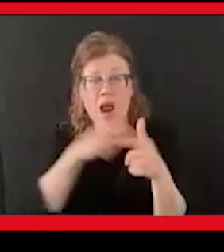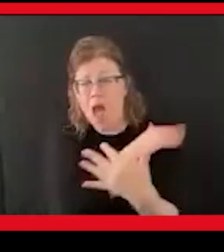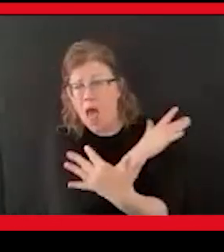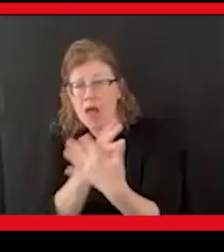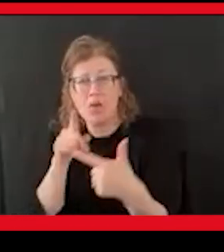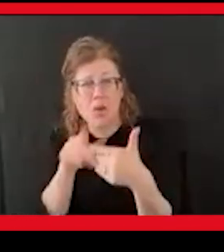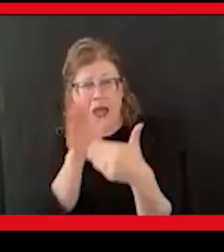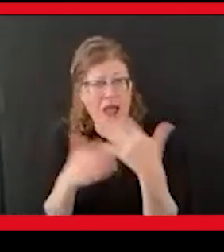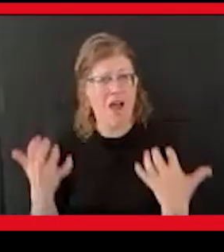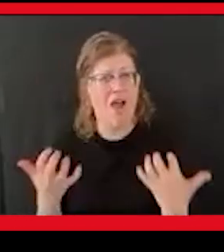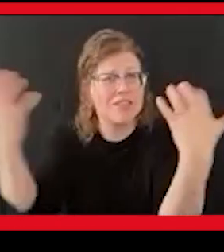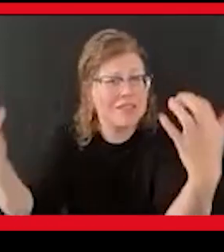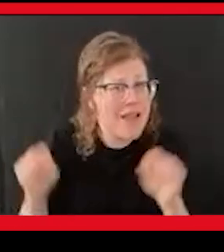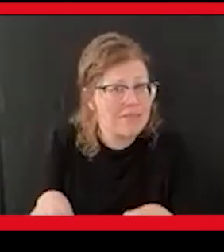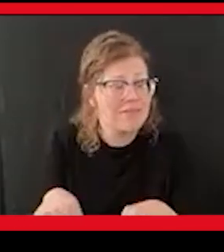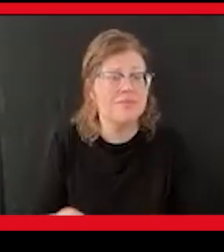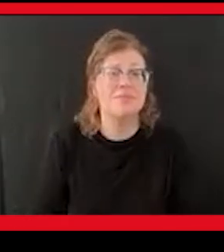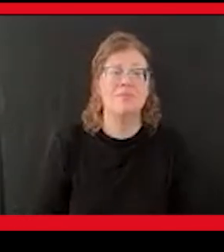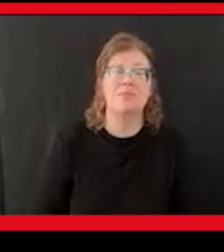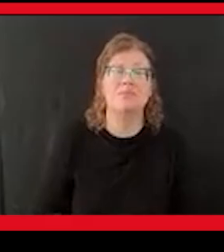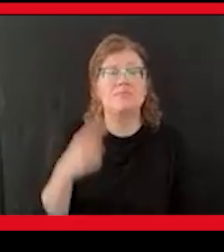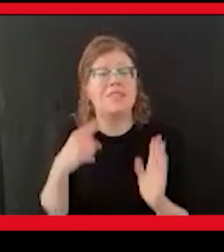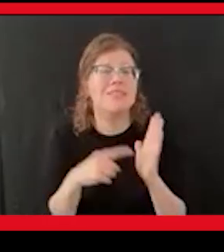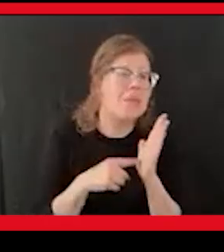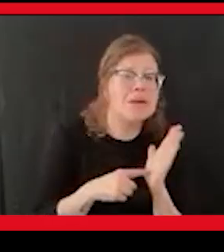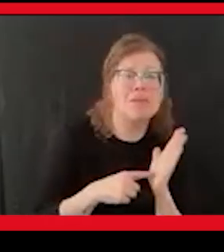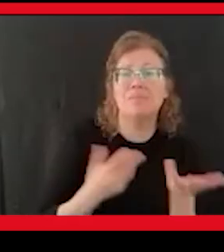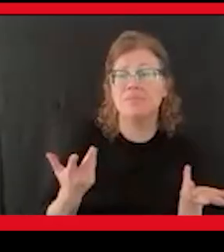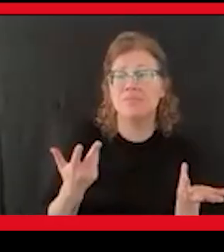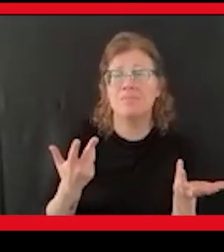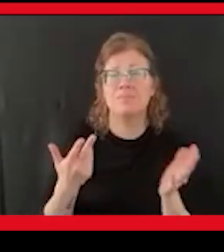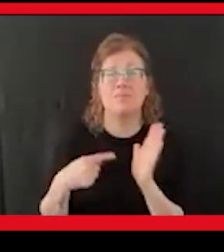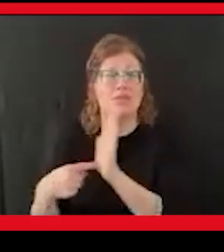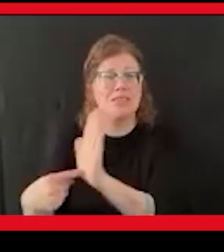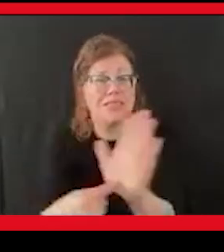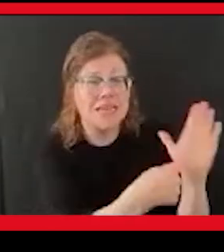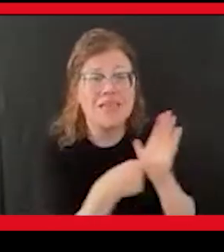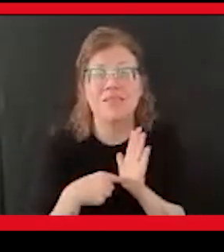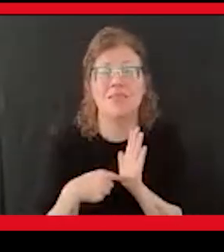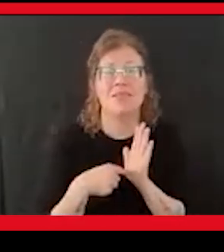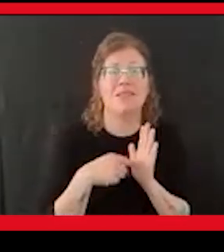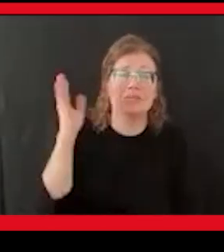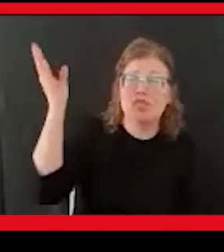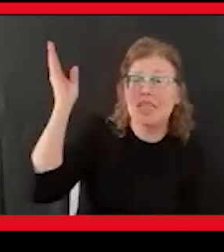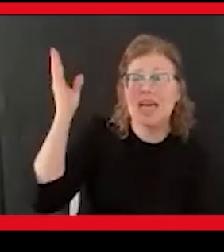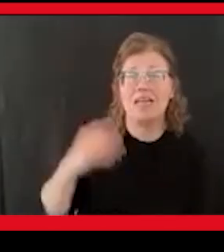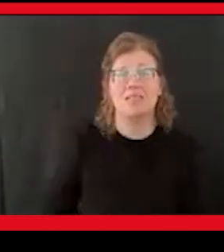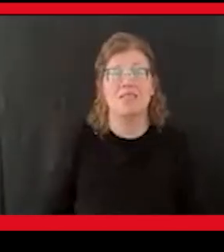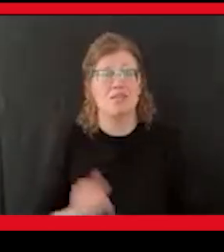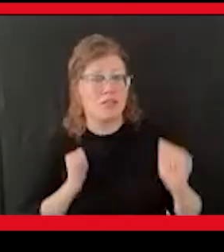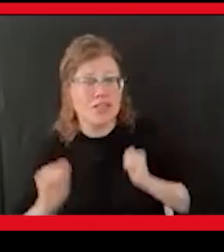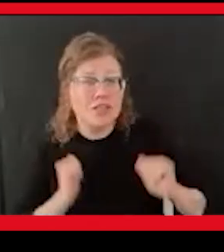Examples include exhibitions, presentations, performances, album releases,